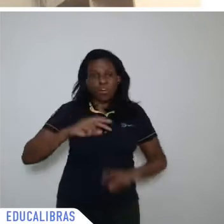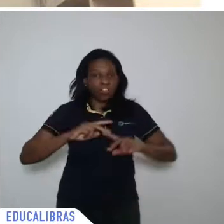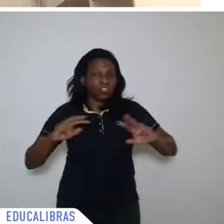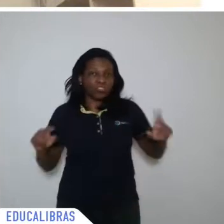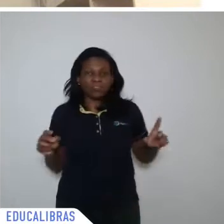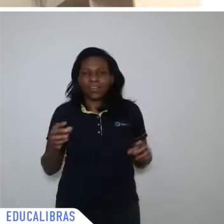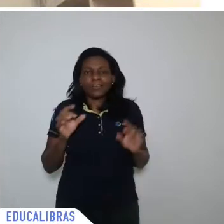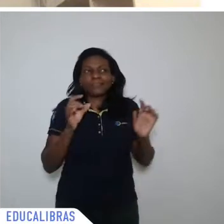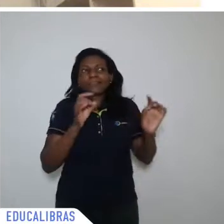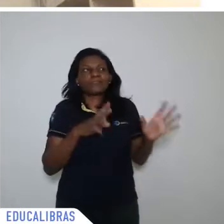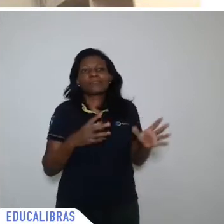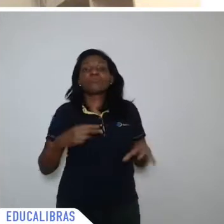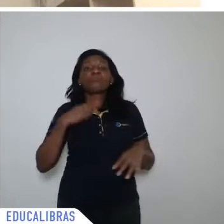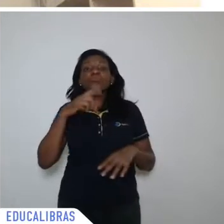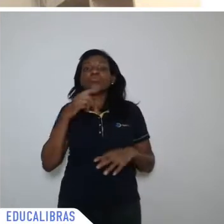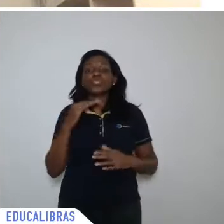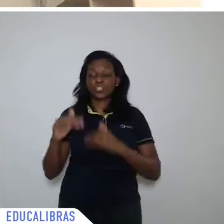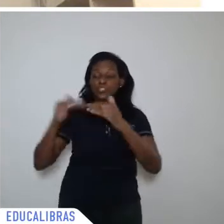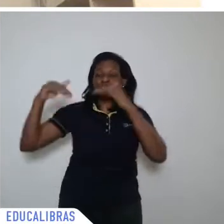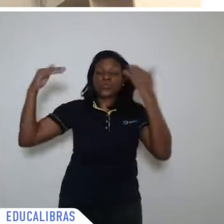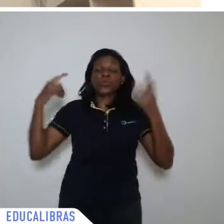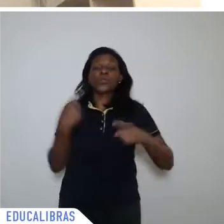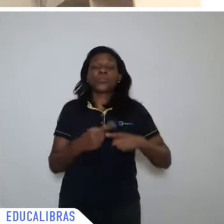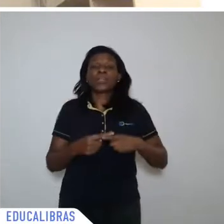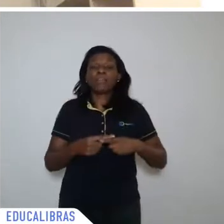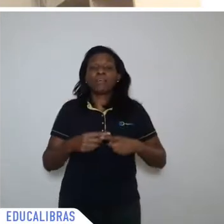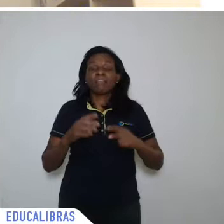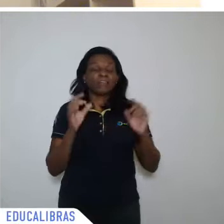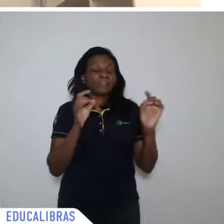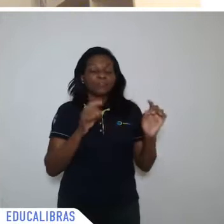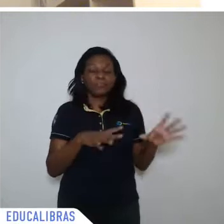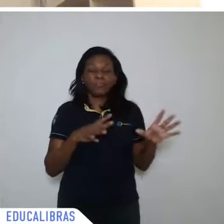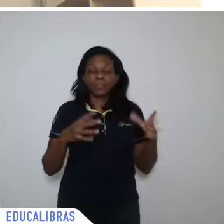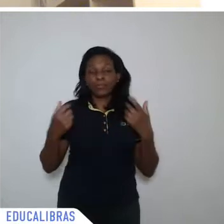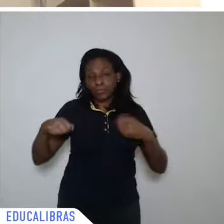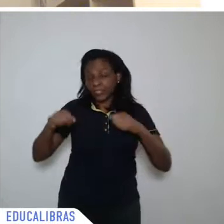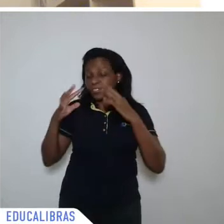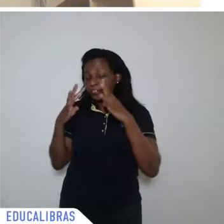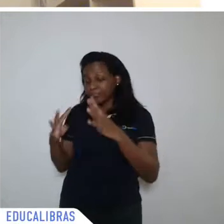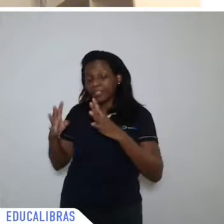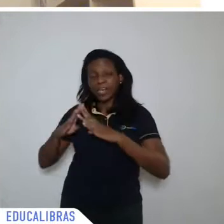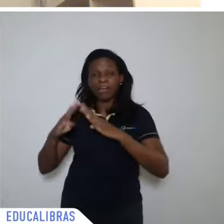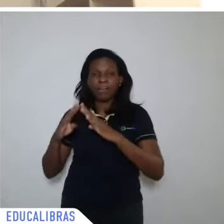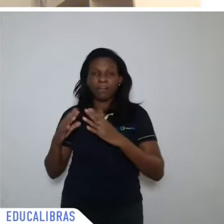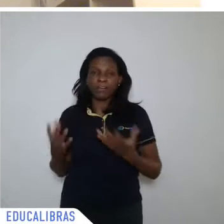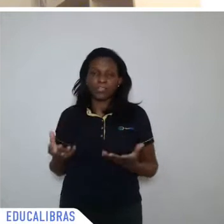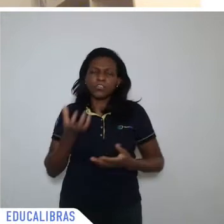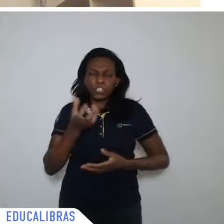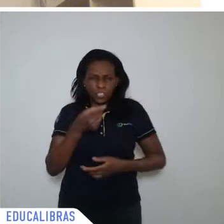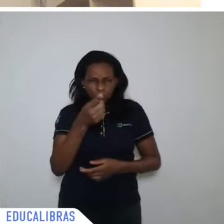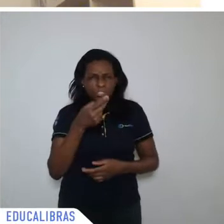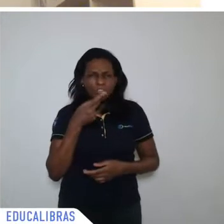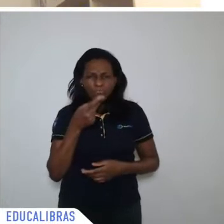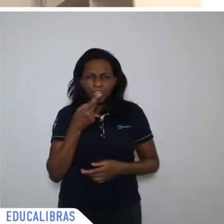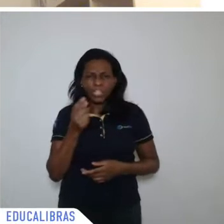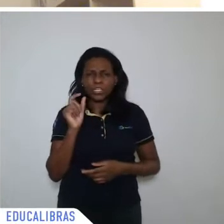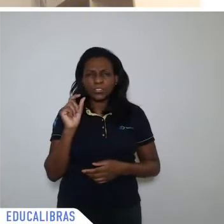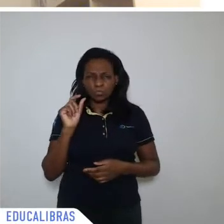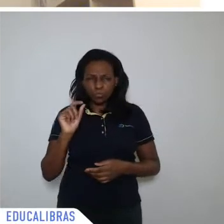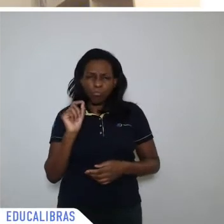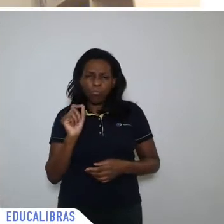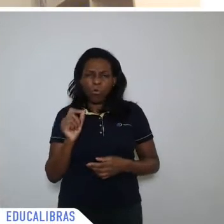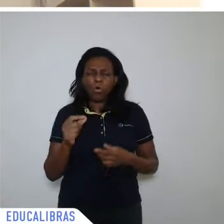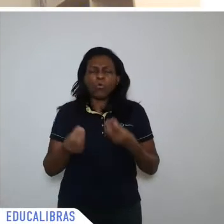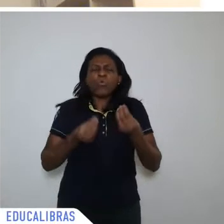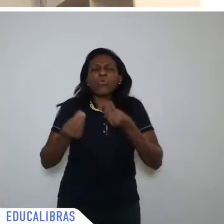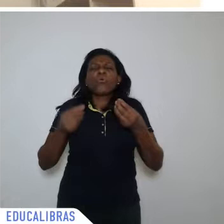how many brilliant artists ceased to exist because they had to look after the house. And I'd like